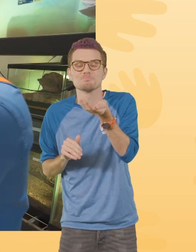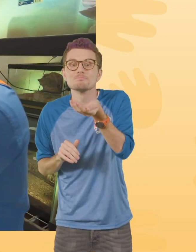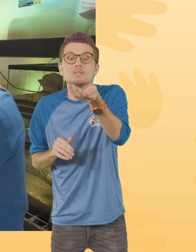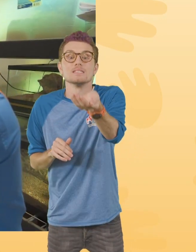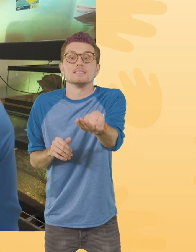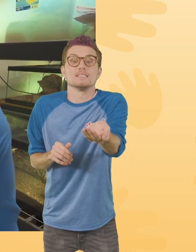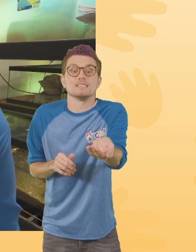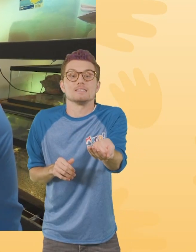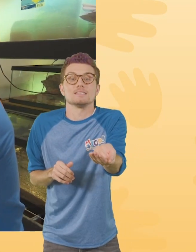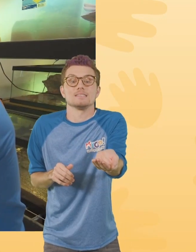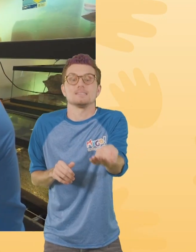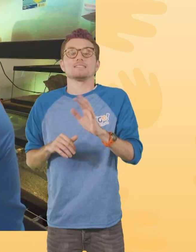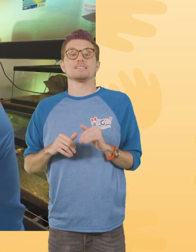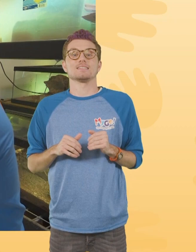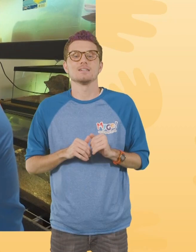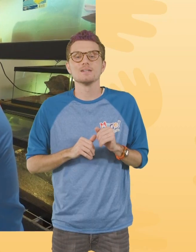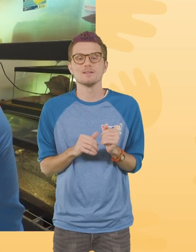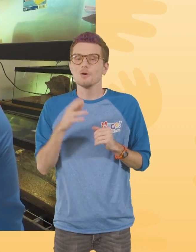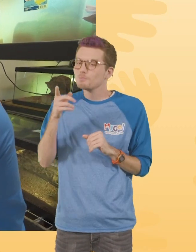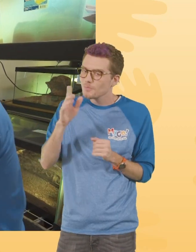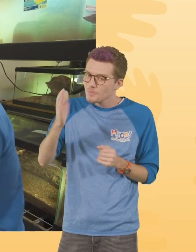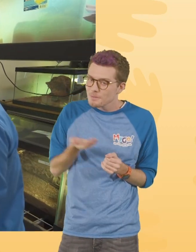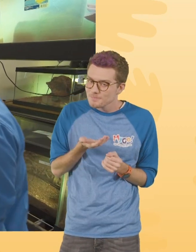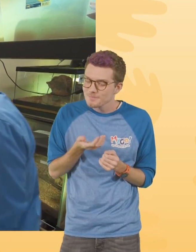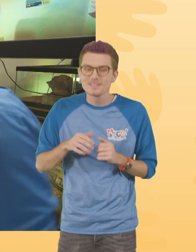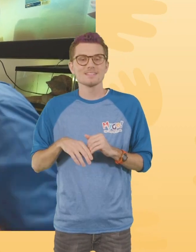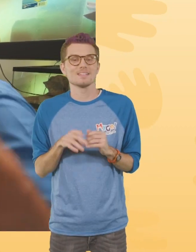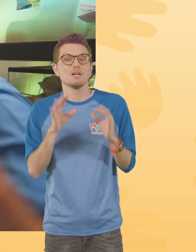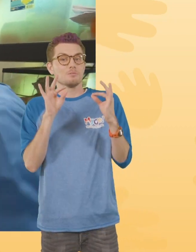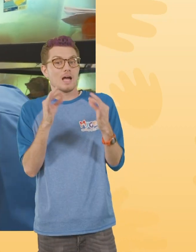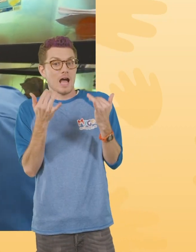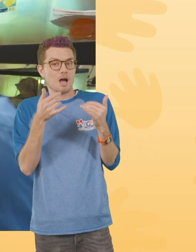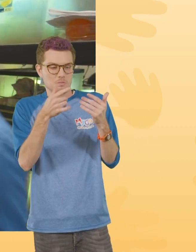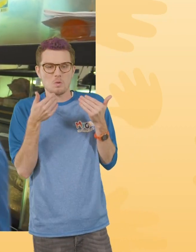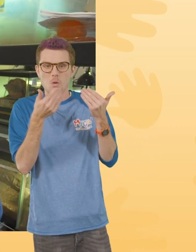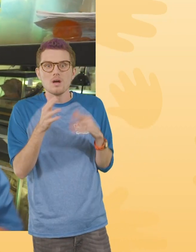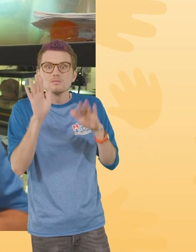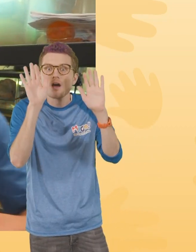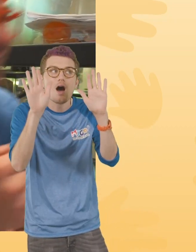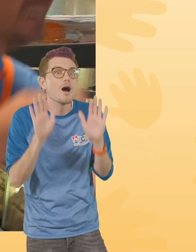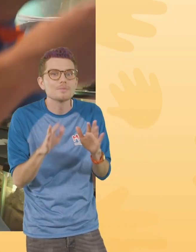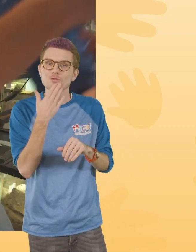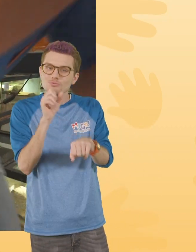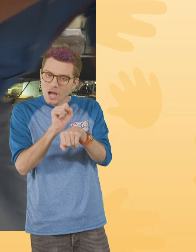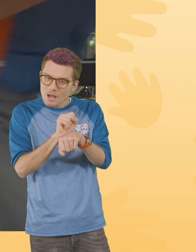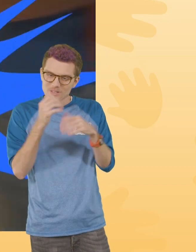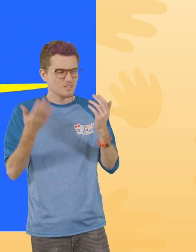very much. You're welcome. Okay, there you go. That was awesome. Good job. Let's go.